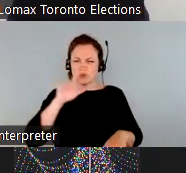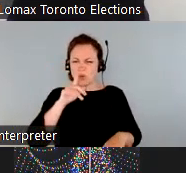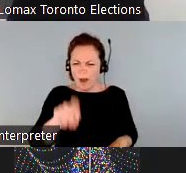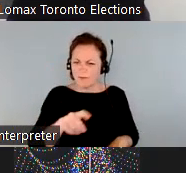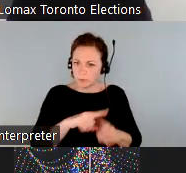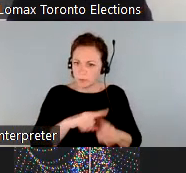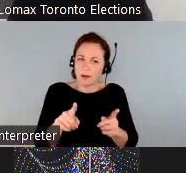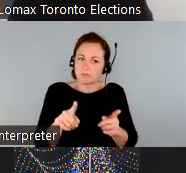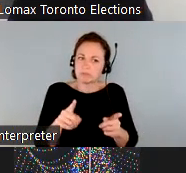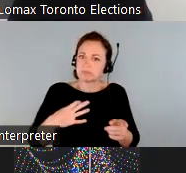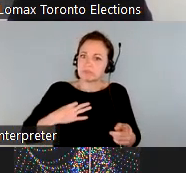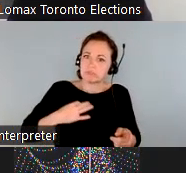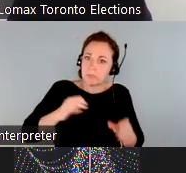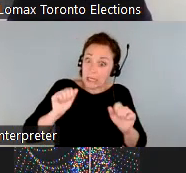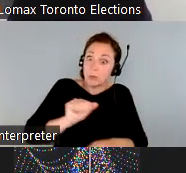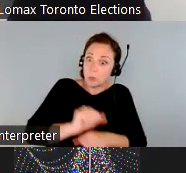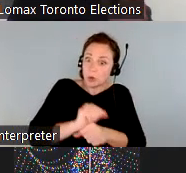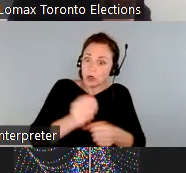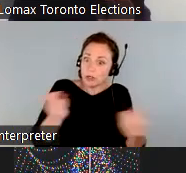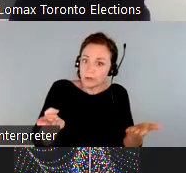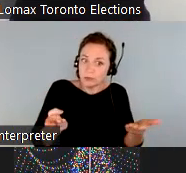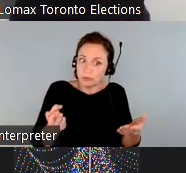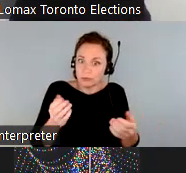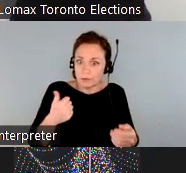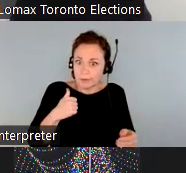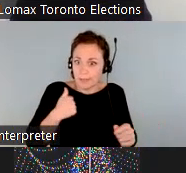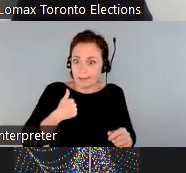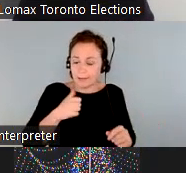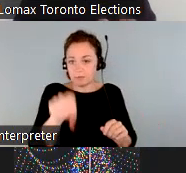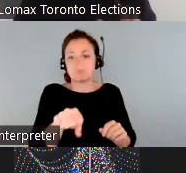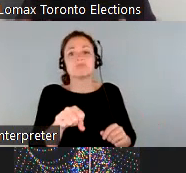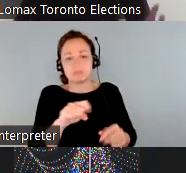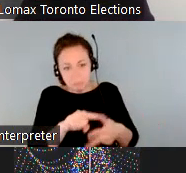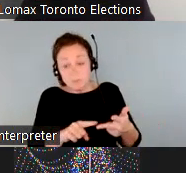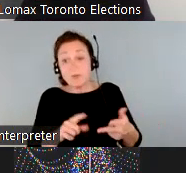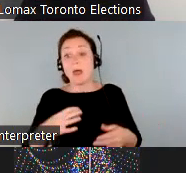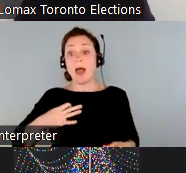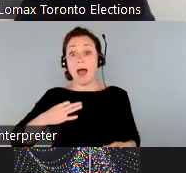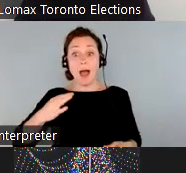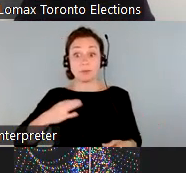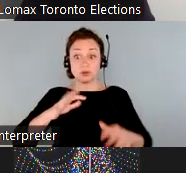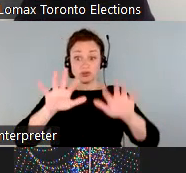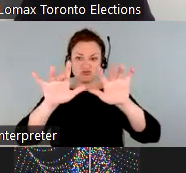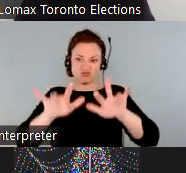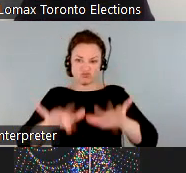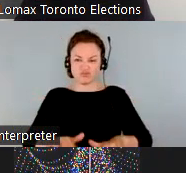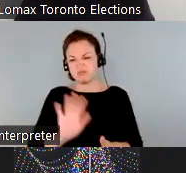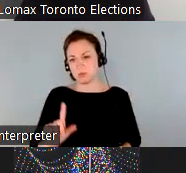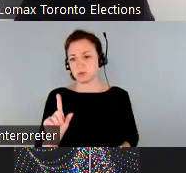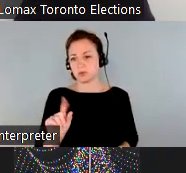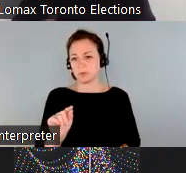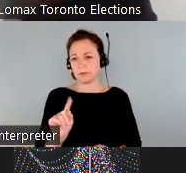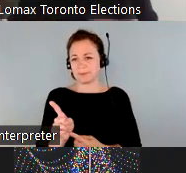in Canada. And the application process is about a 20-minute application where you